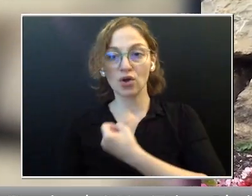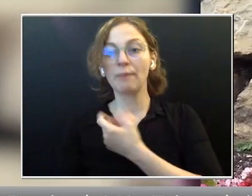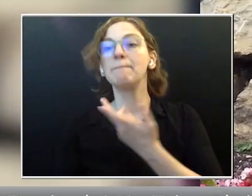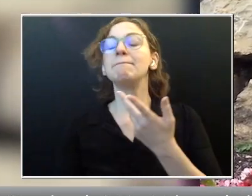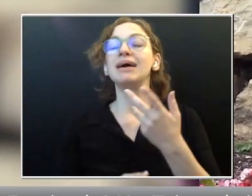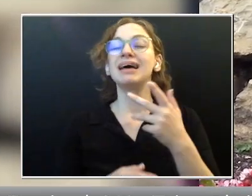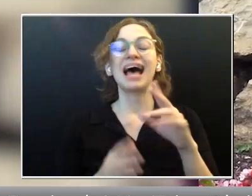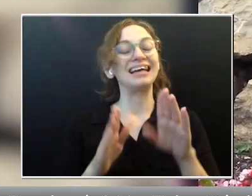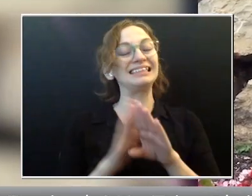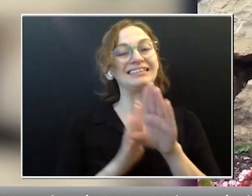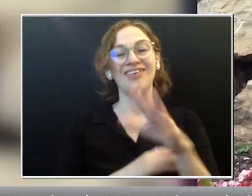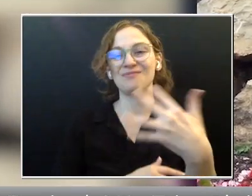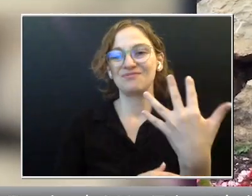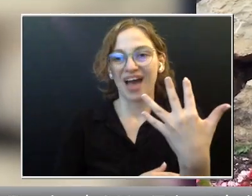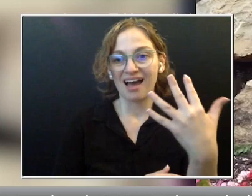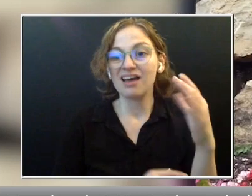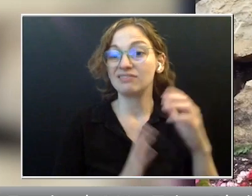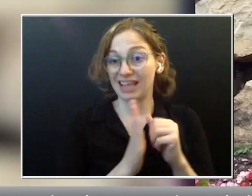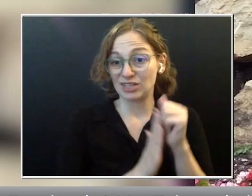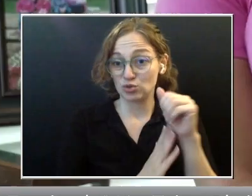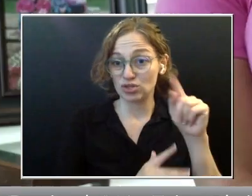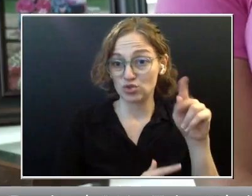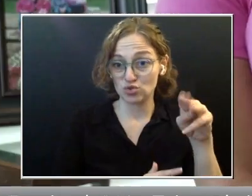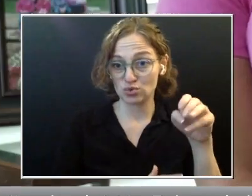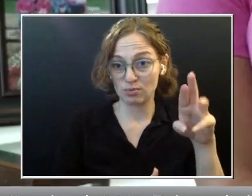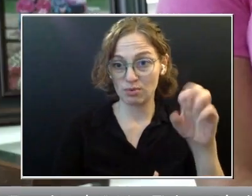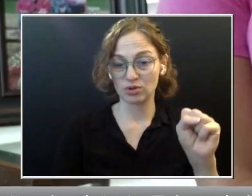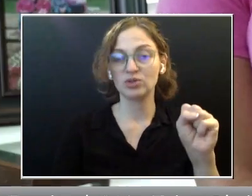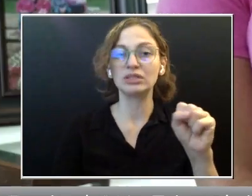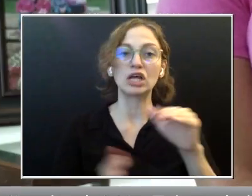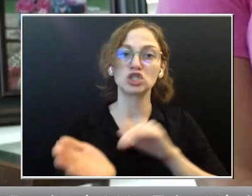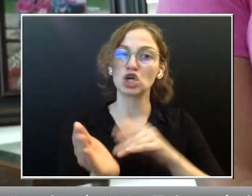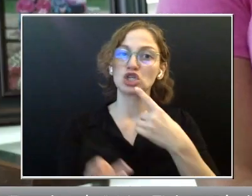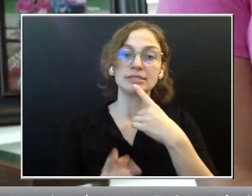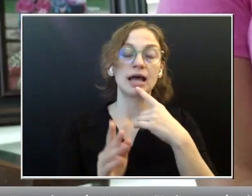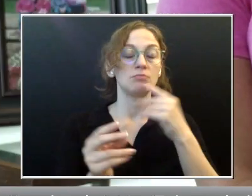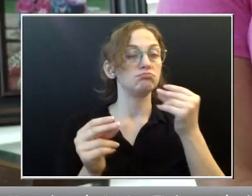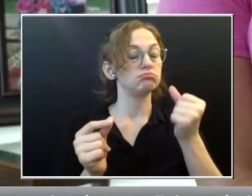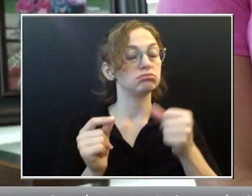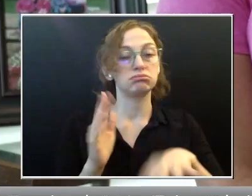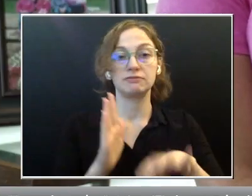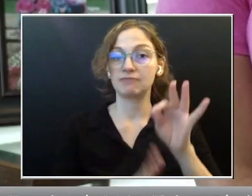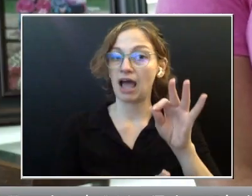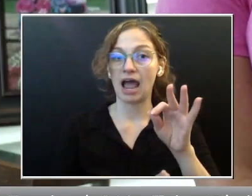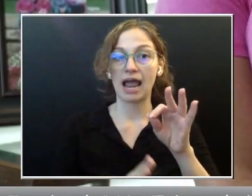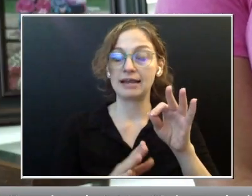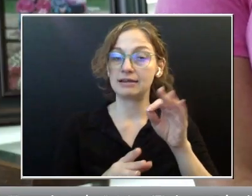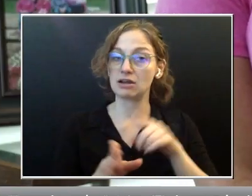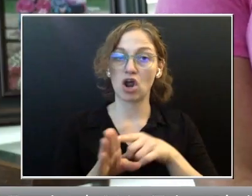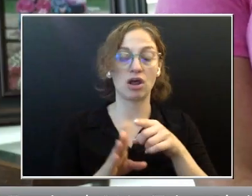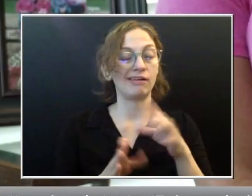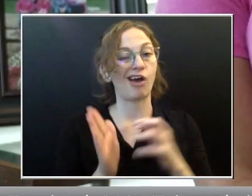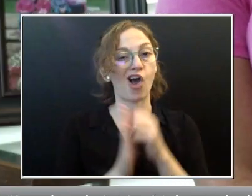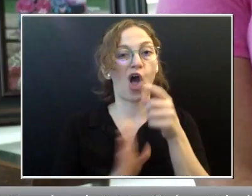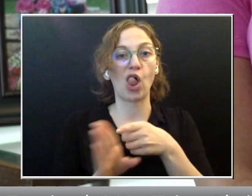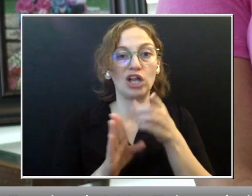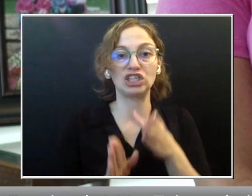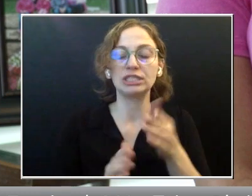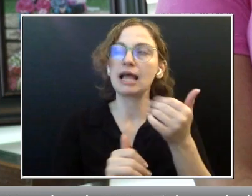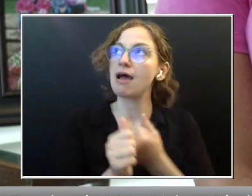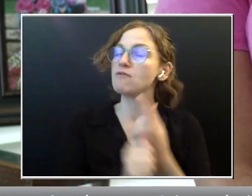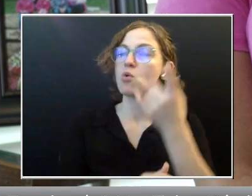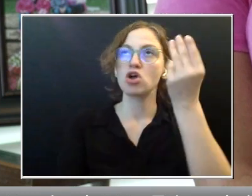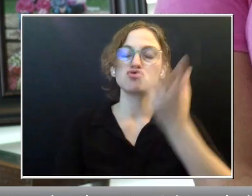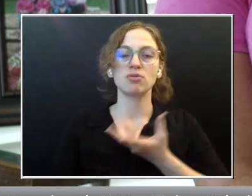her to find an oncologist immediately. Everybody said the same name, Dr. Fabian at KU. She got me in right